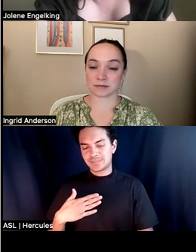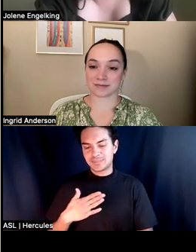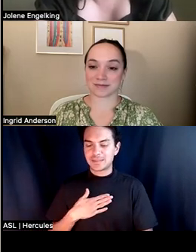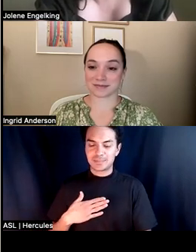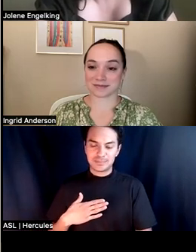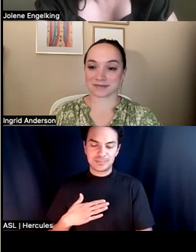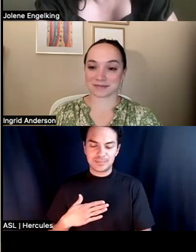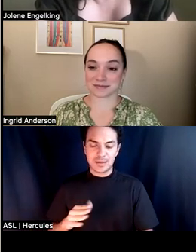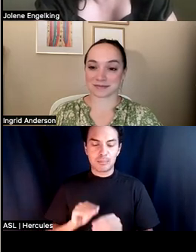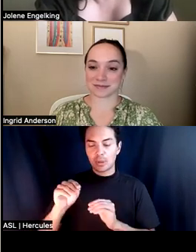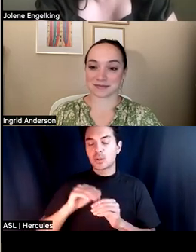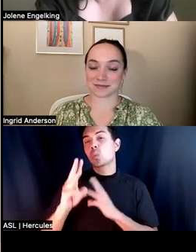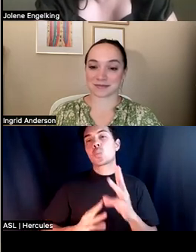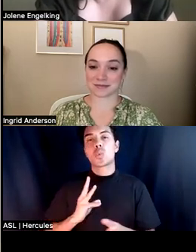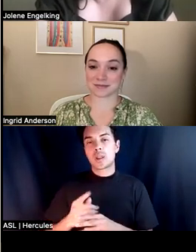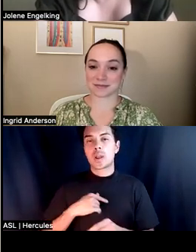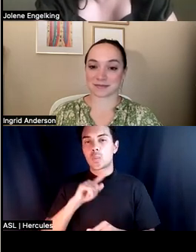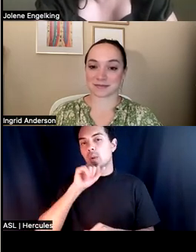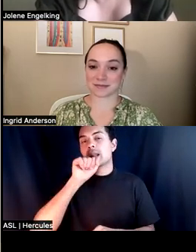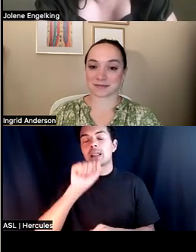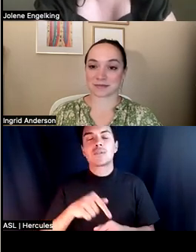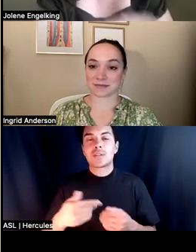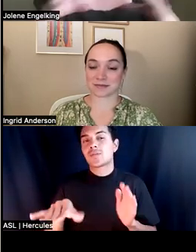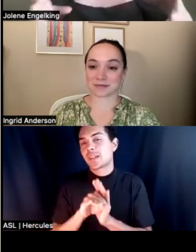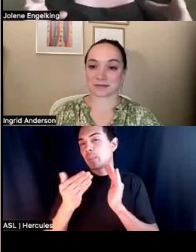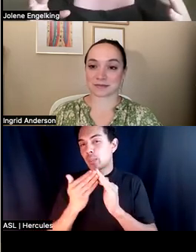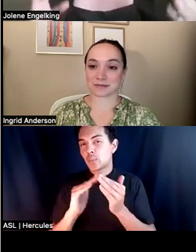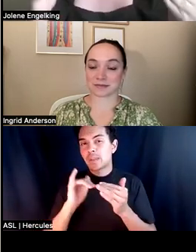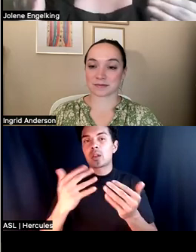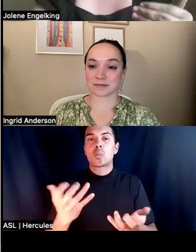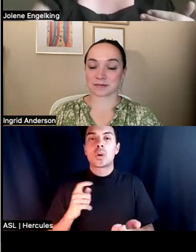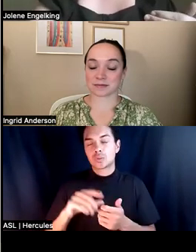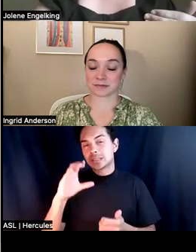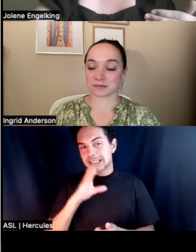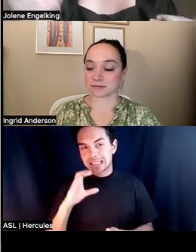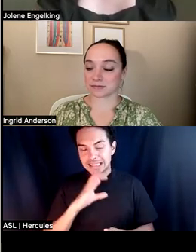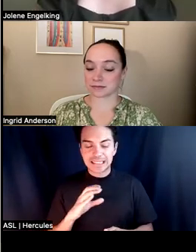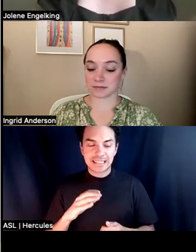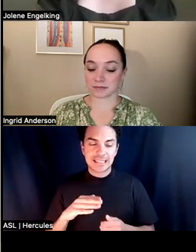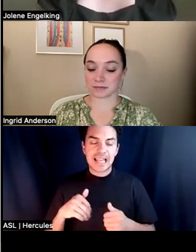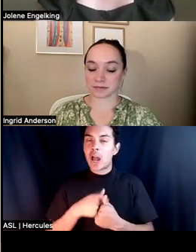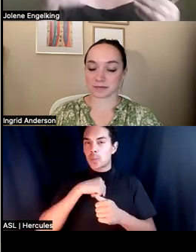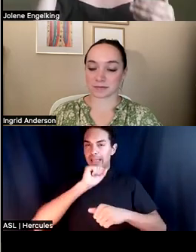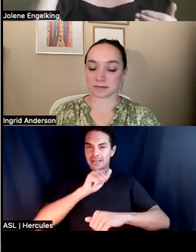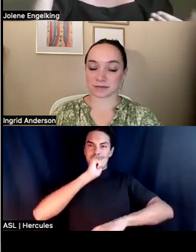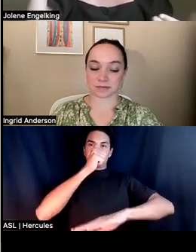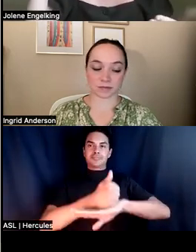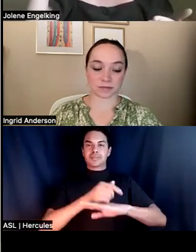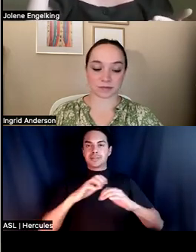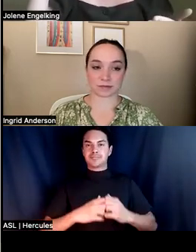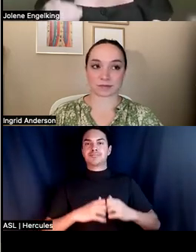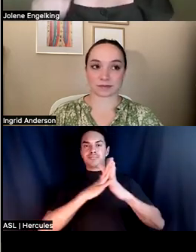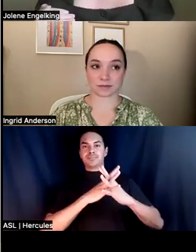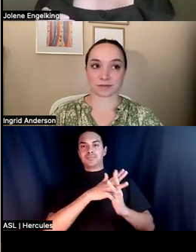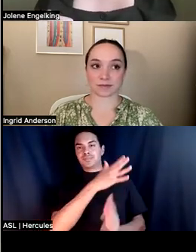into the world, that I would love to like find a community that wants to see how could we make this practical? How, when we're looking at every